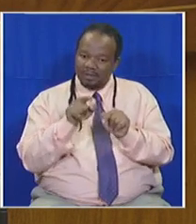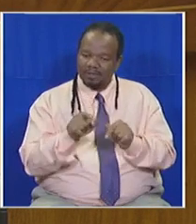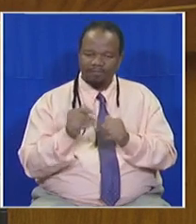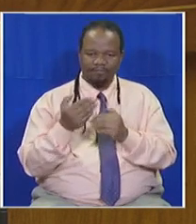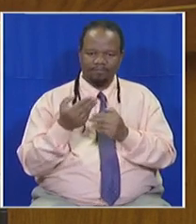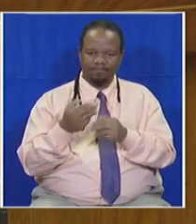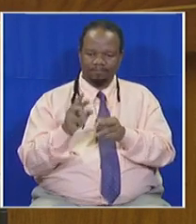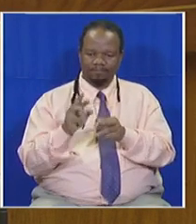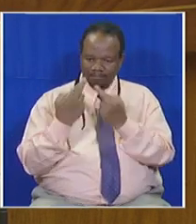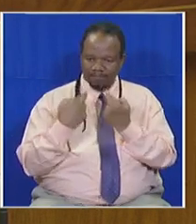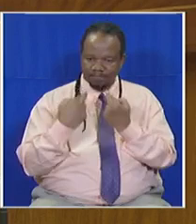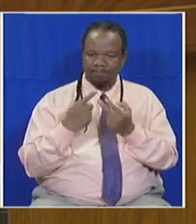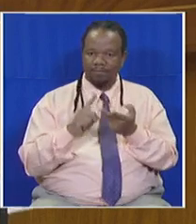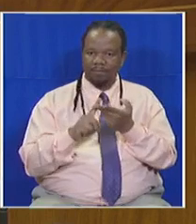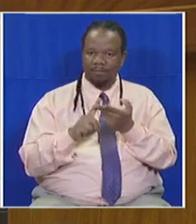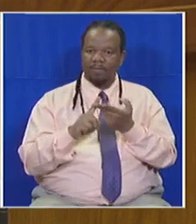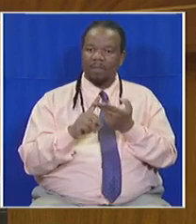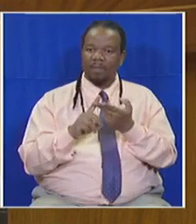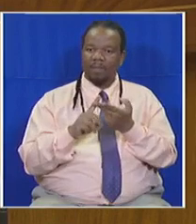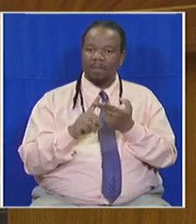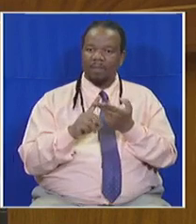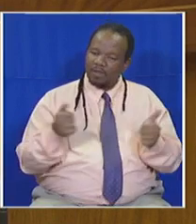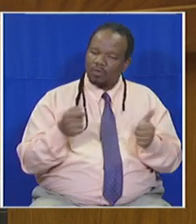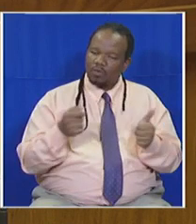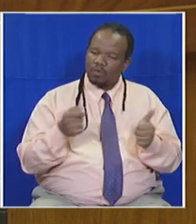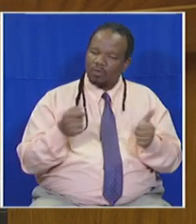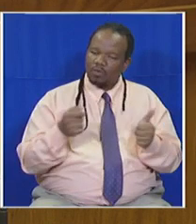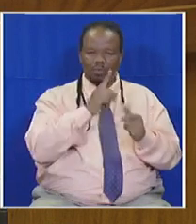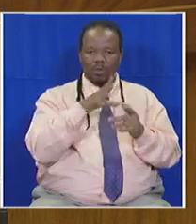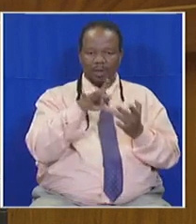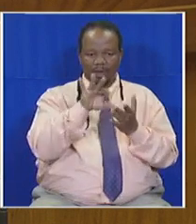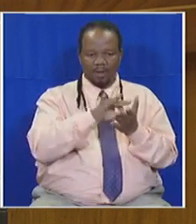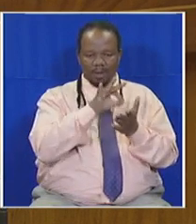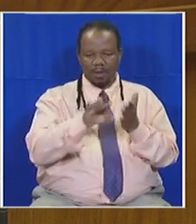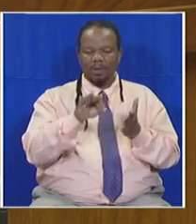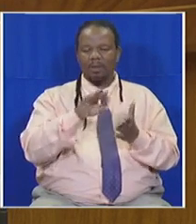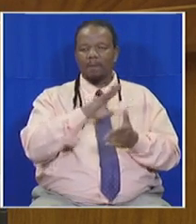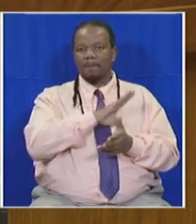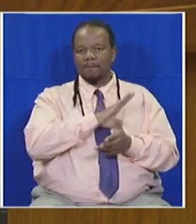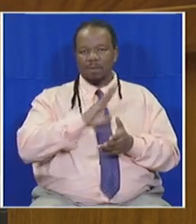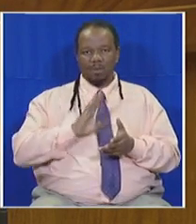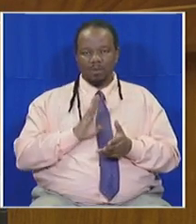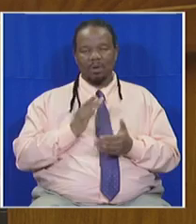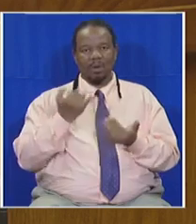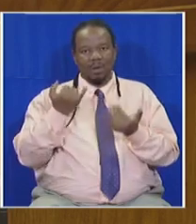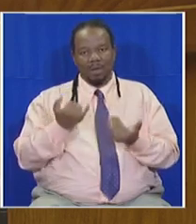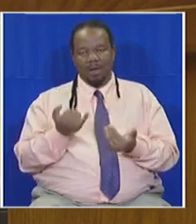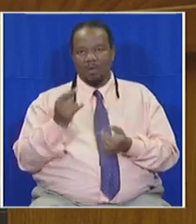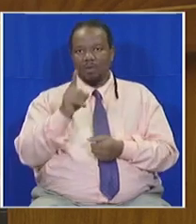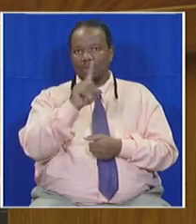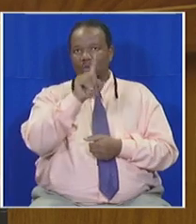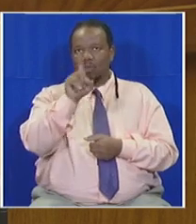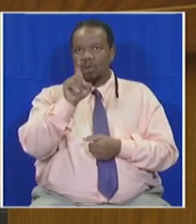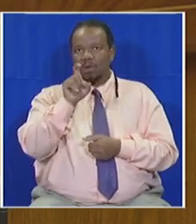legitimacy of a democratically elected body. The question may be posed, who pioneered